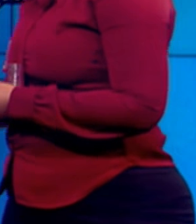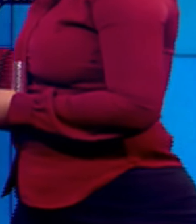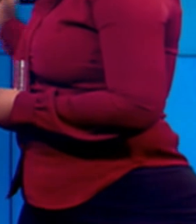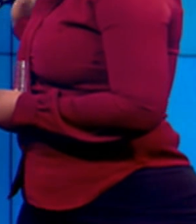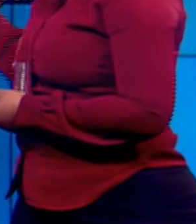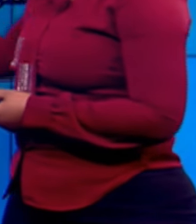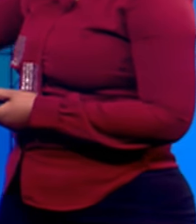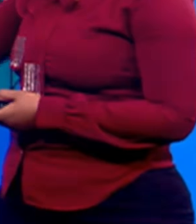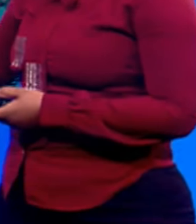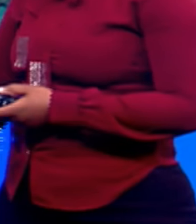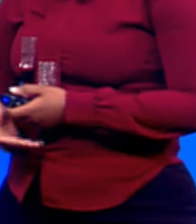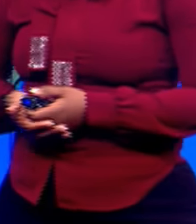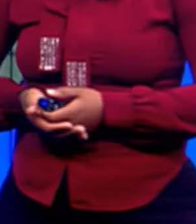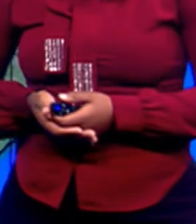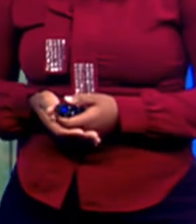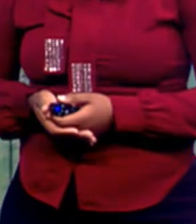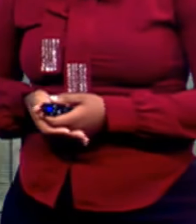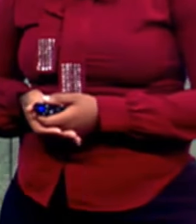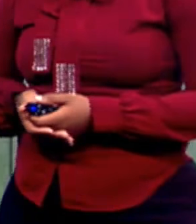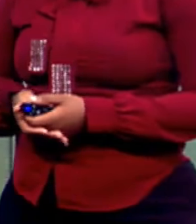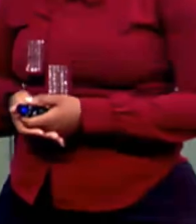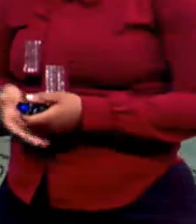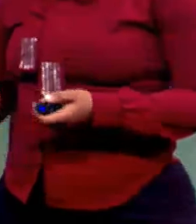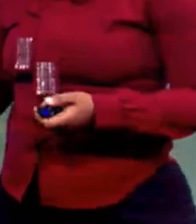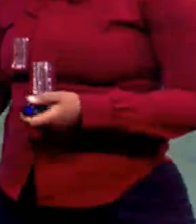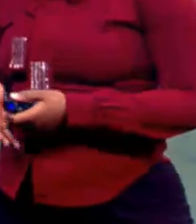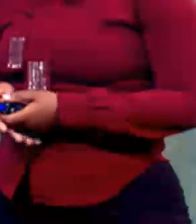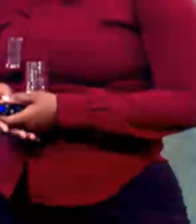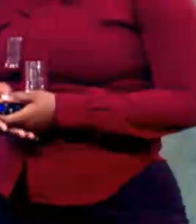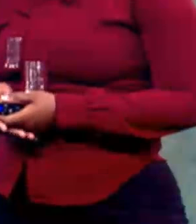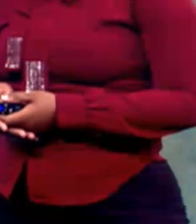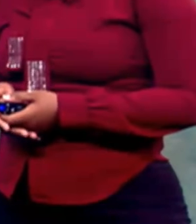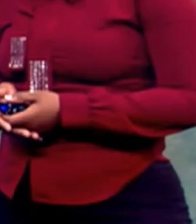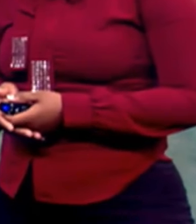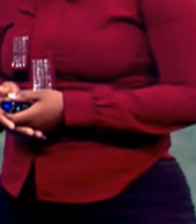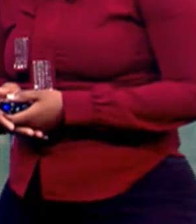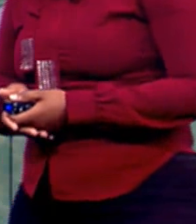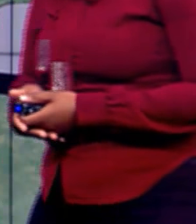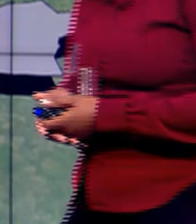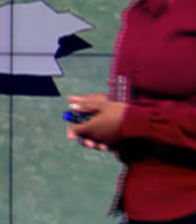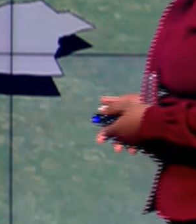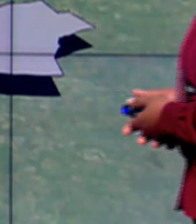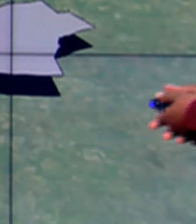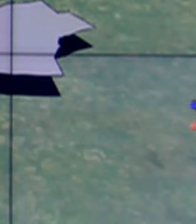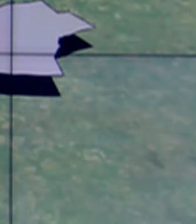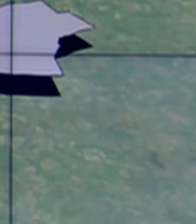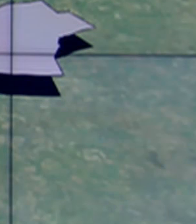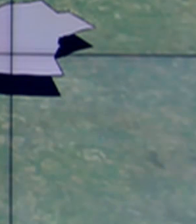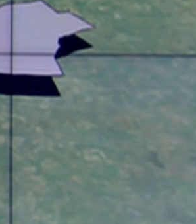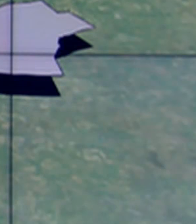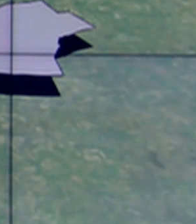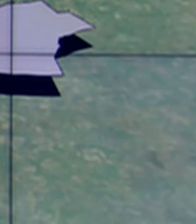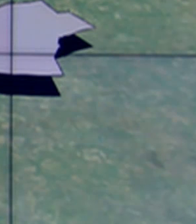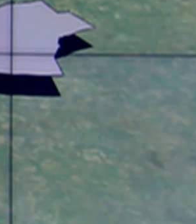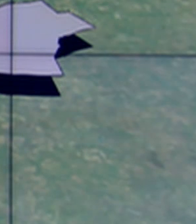Cape le Western Cape mme go tla boga go ralala di-province ka bophara re tswele pele re lebelele digrata tsa rona tsa di-temperature tsa maemo a bosa ga re